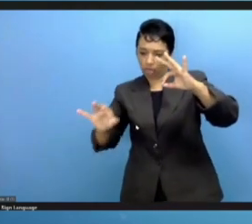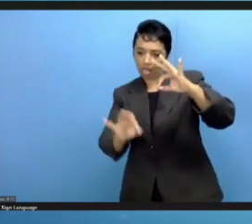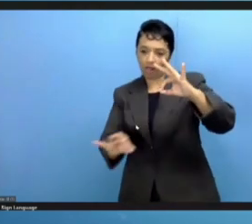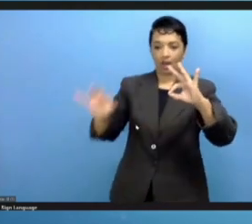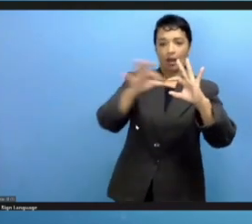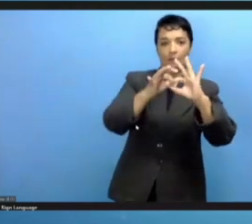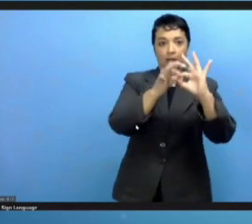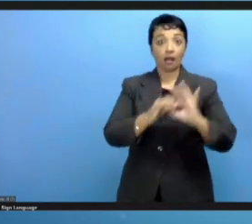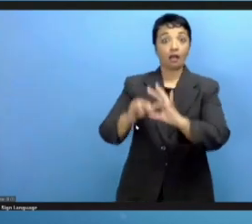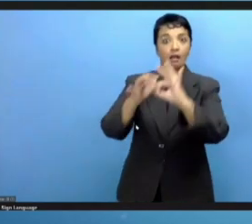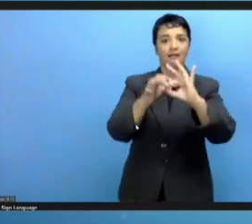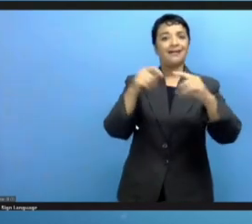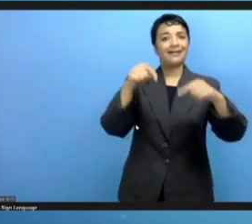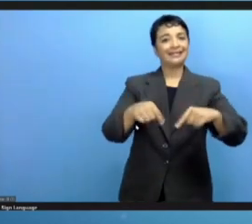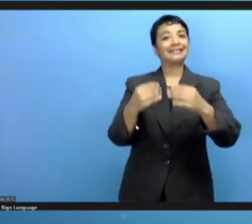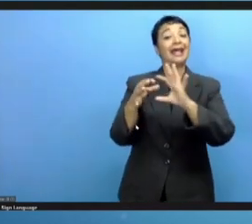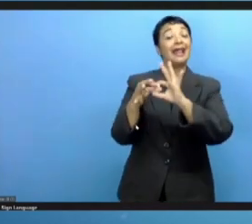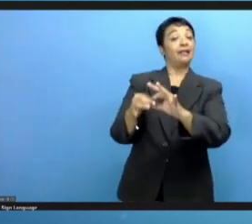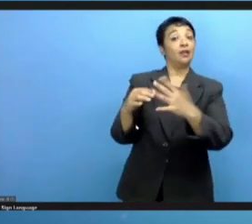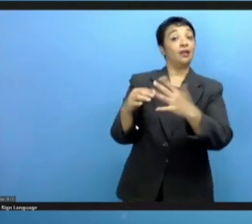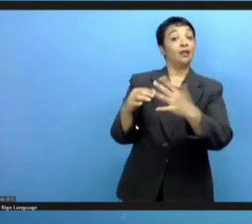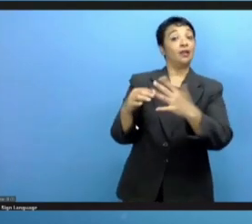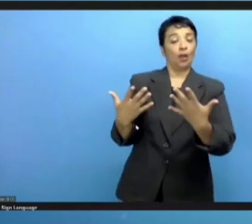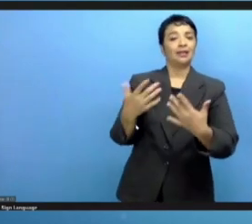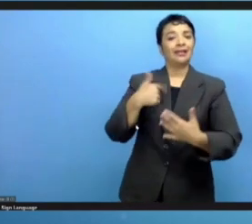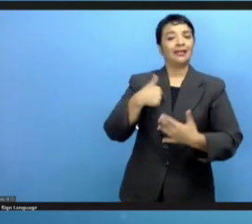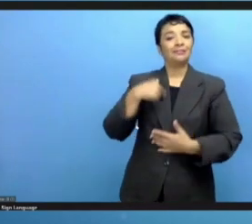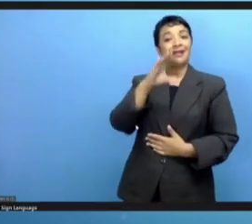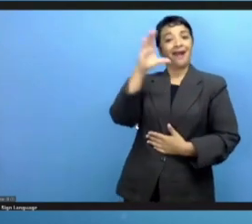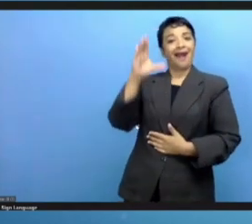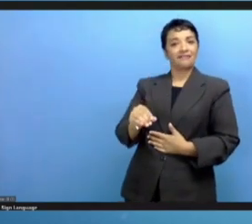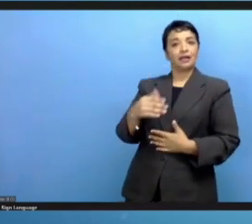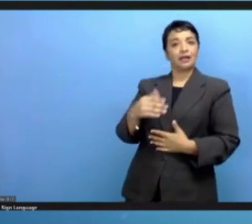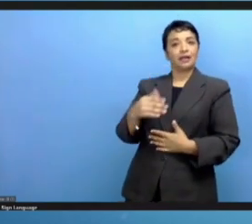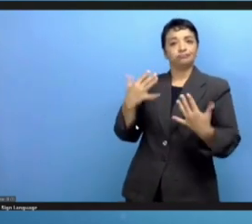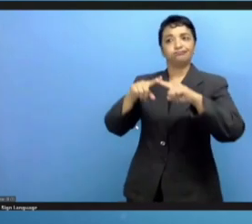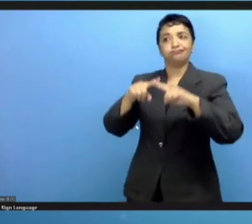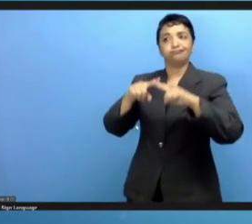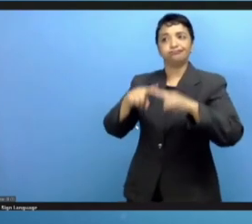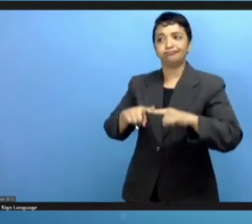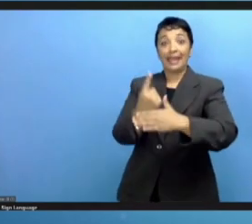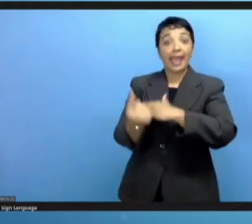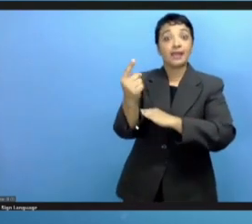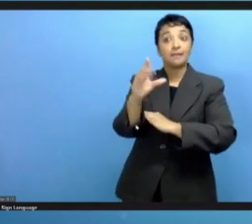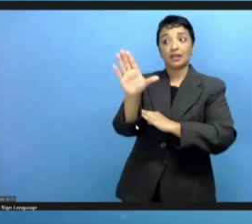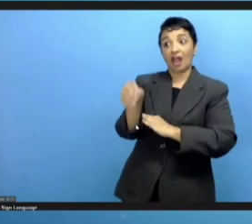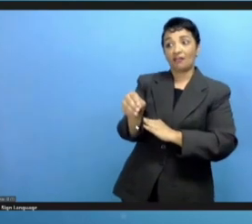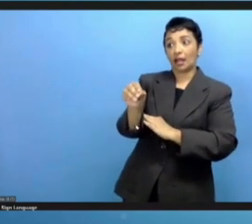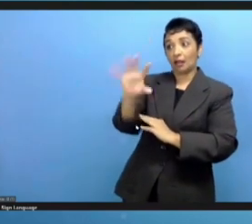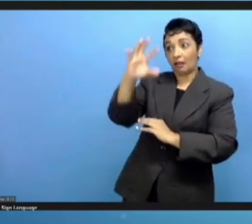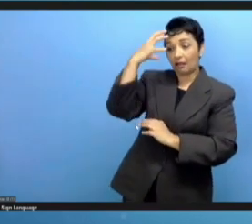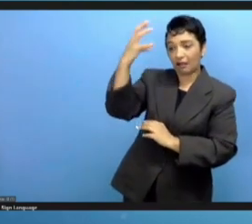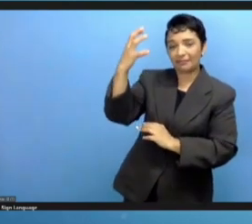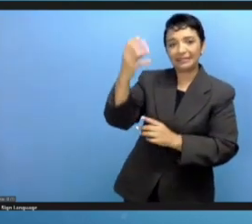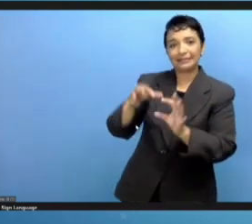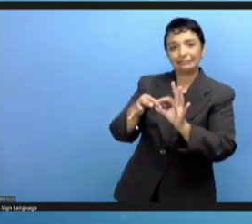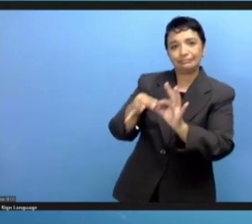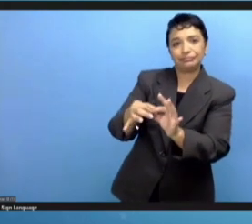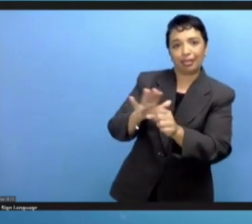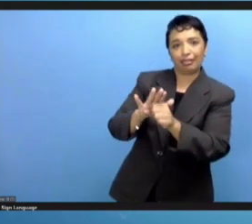that risk jeopardizing state autonomy. We need to have data strategies to strengthen